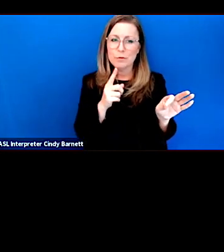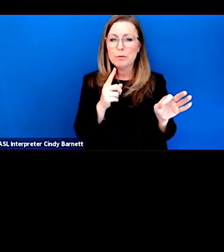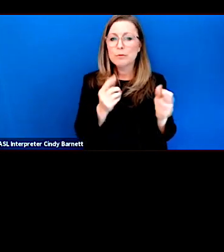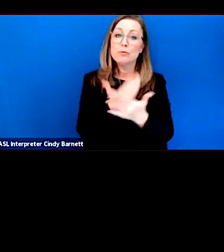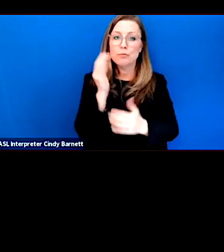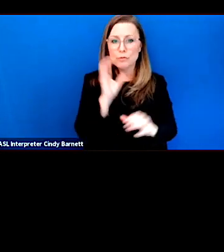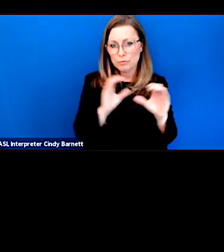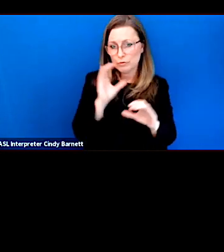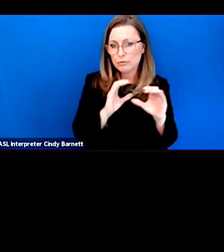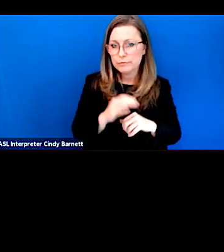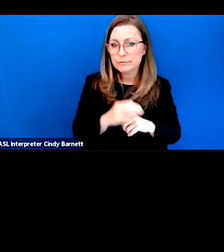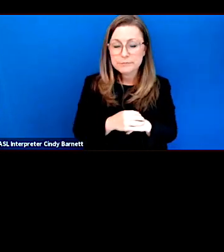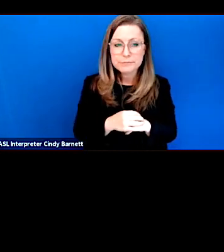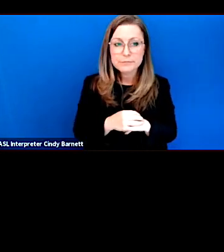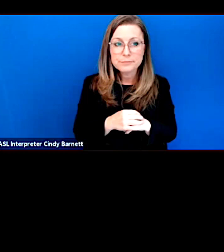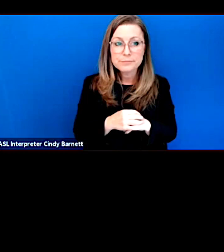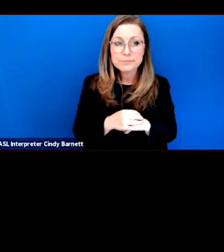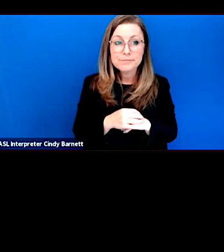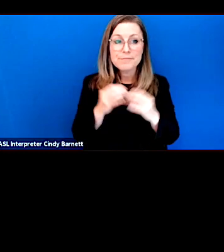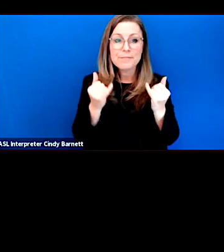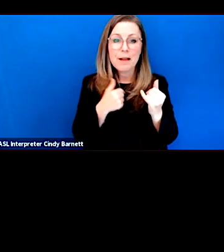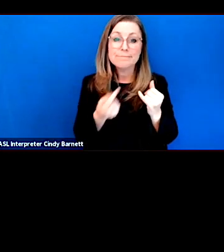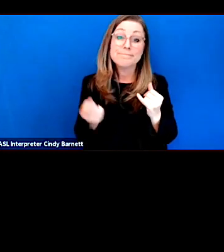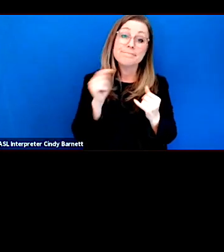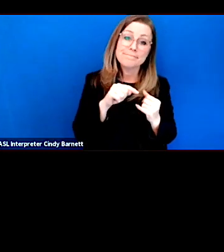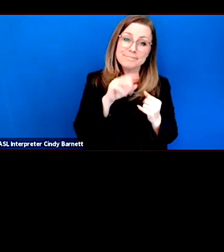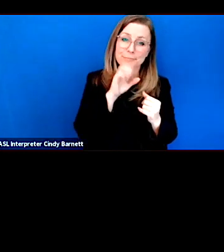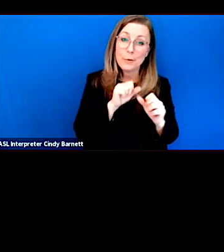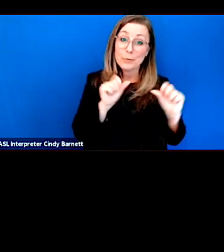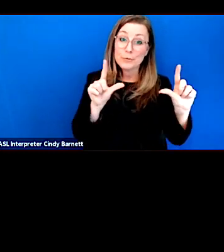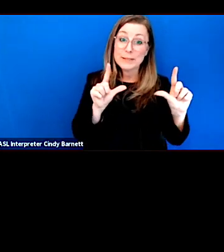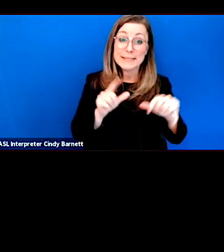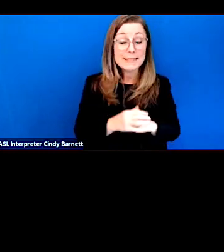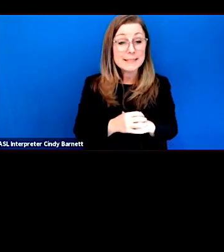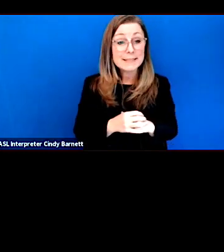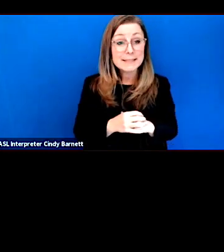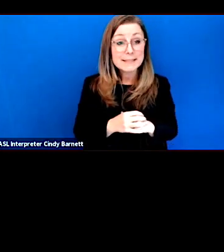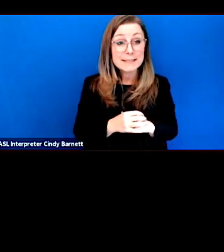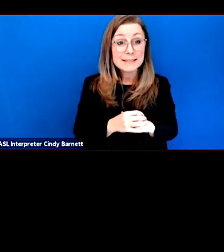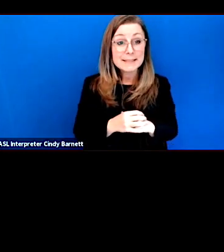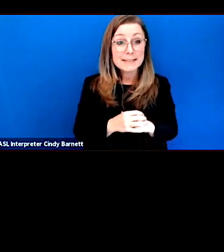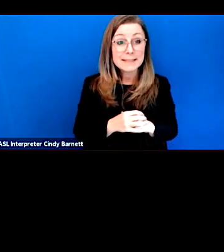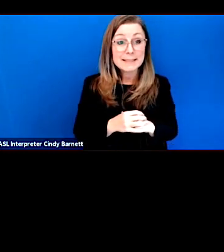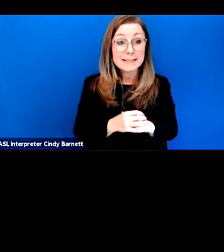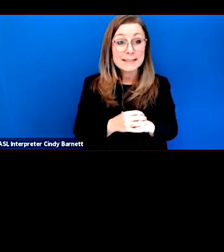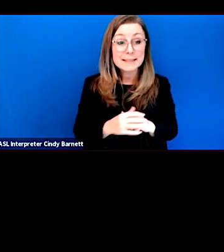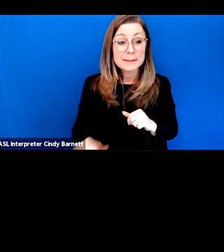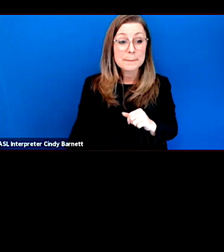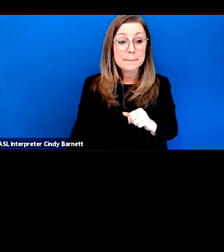So now let me switch back to my other screen.